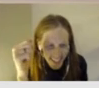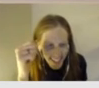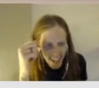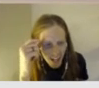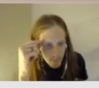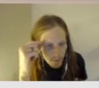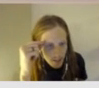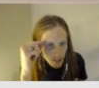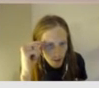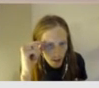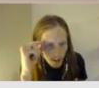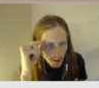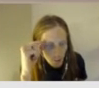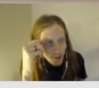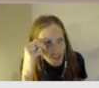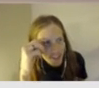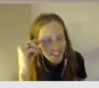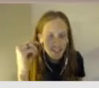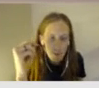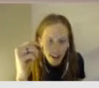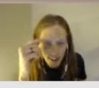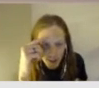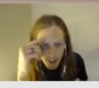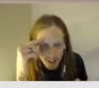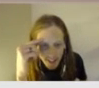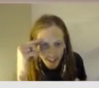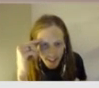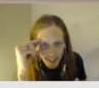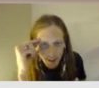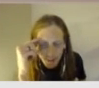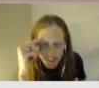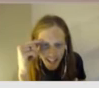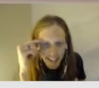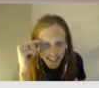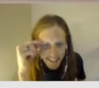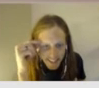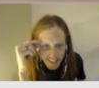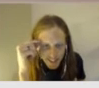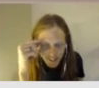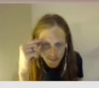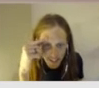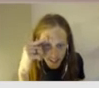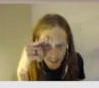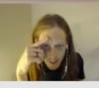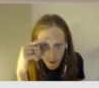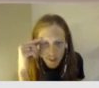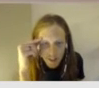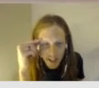man. So what do you think it is about your personality that lends to street